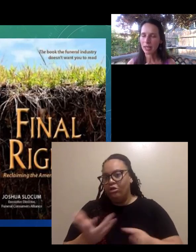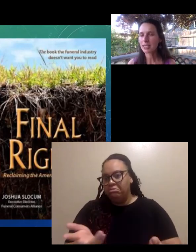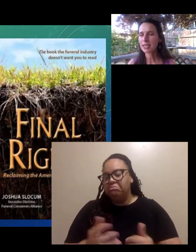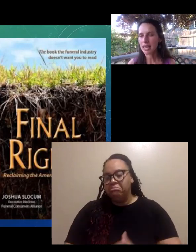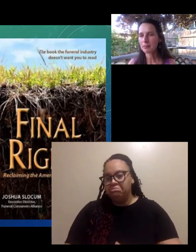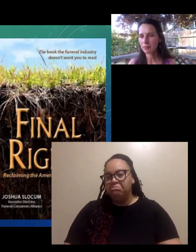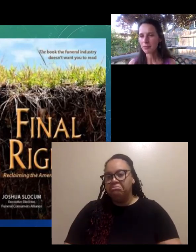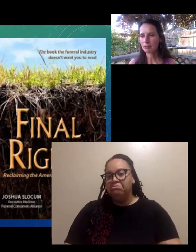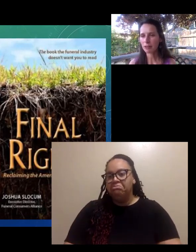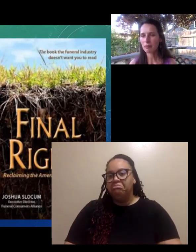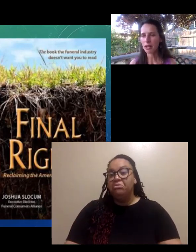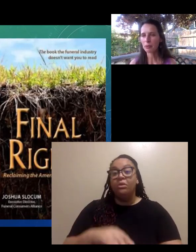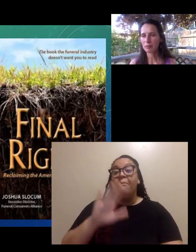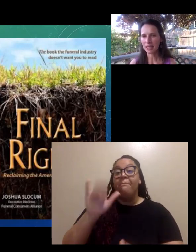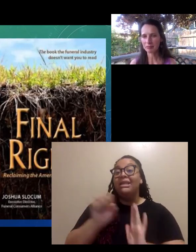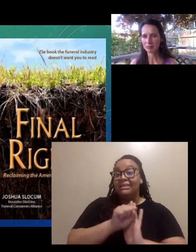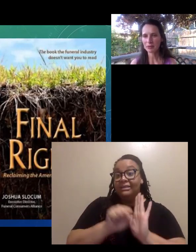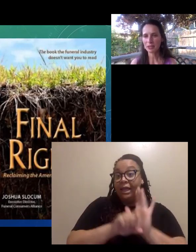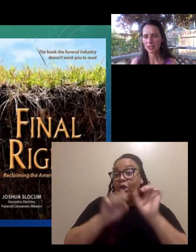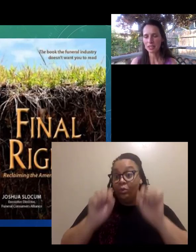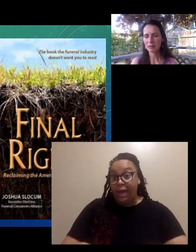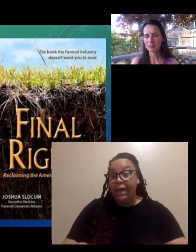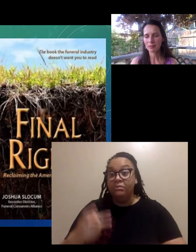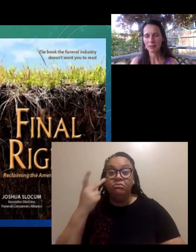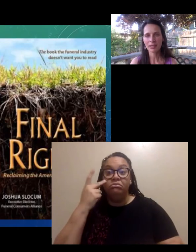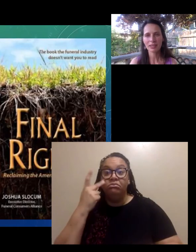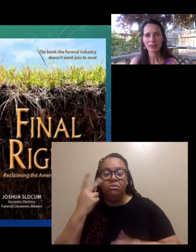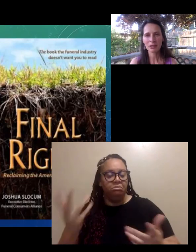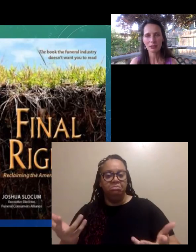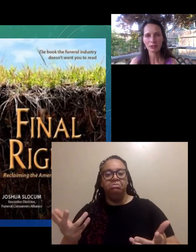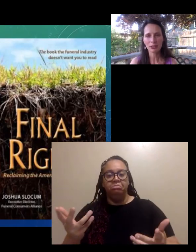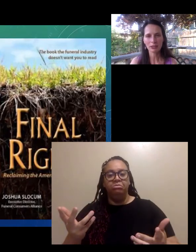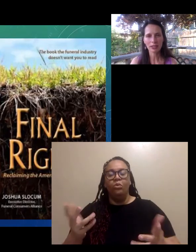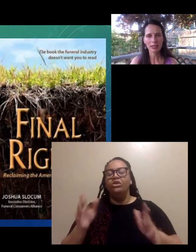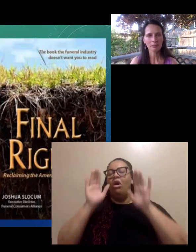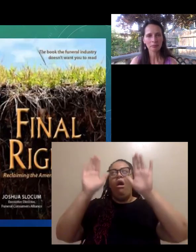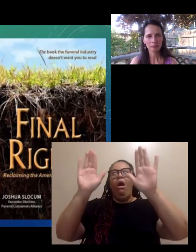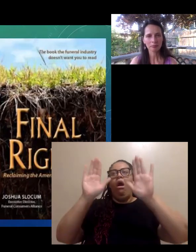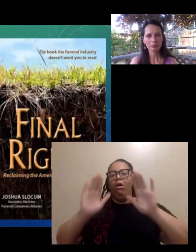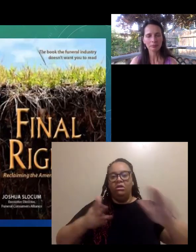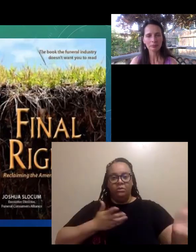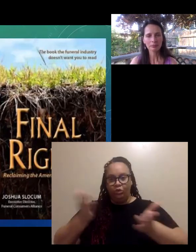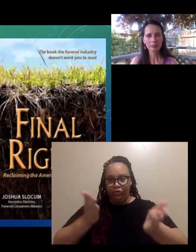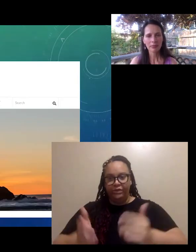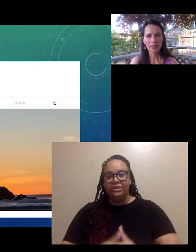just by state from their website, which, um, is a wonderful service.